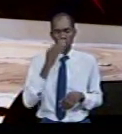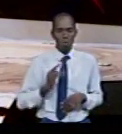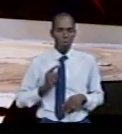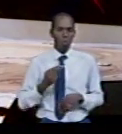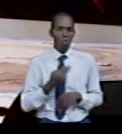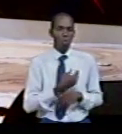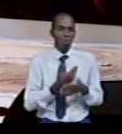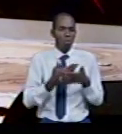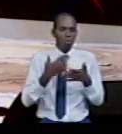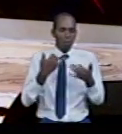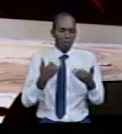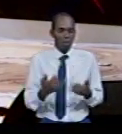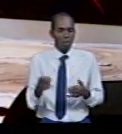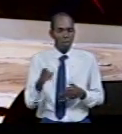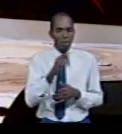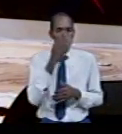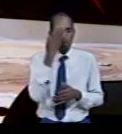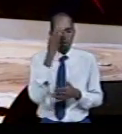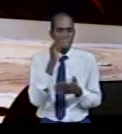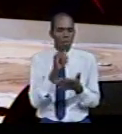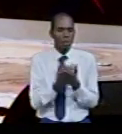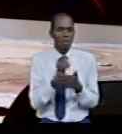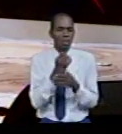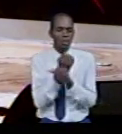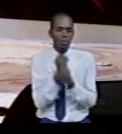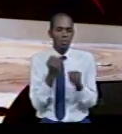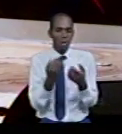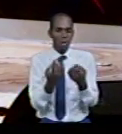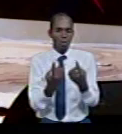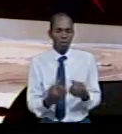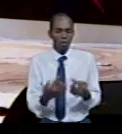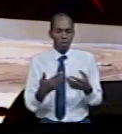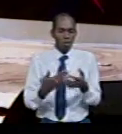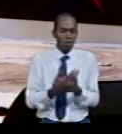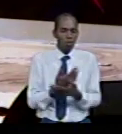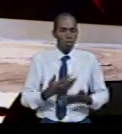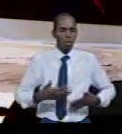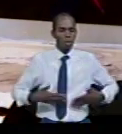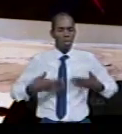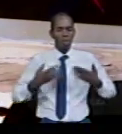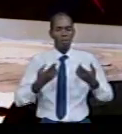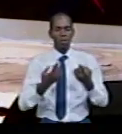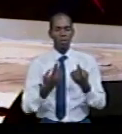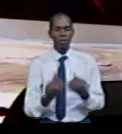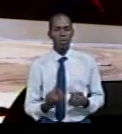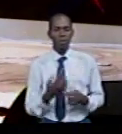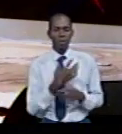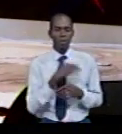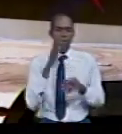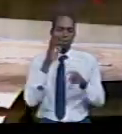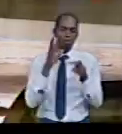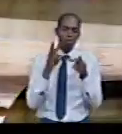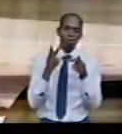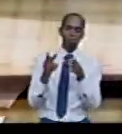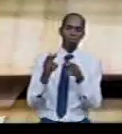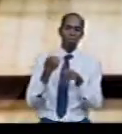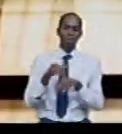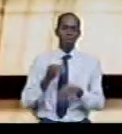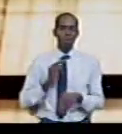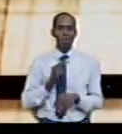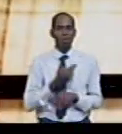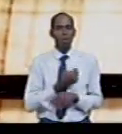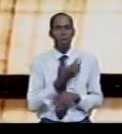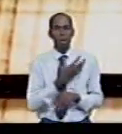that salvation has come, regeneration has come, a new life has come, they will look at us and see us